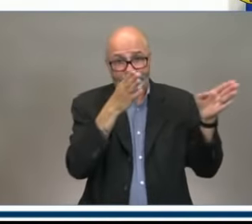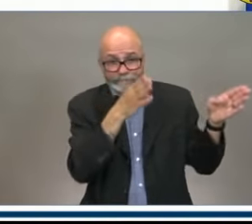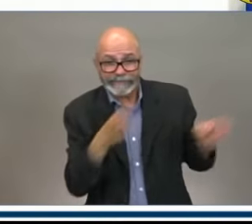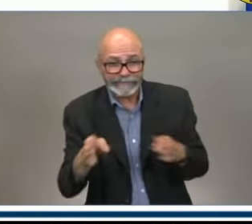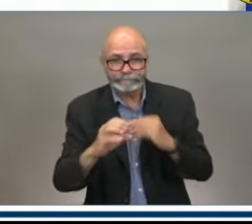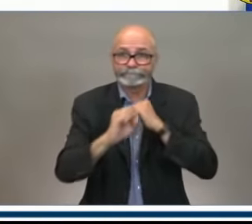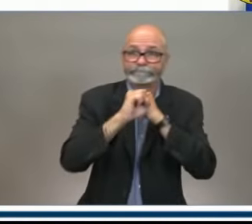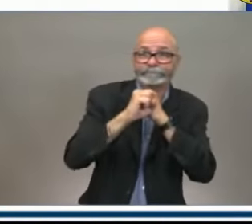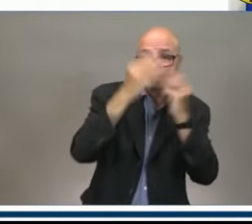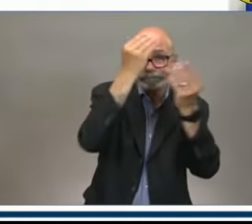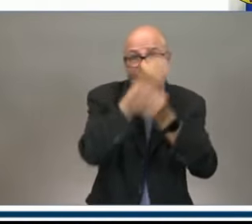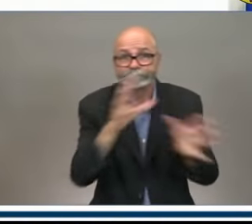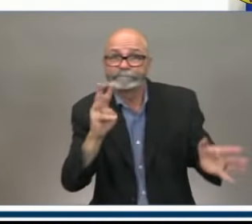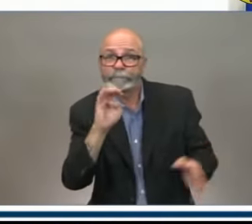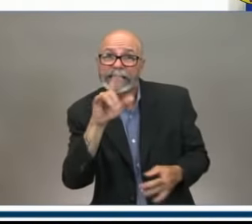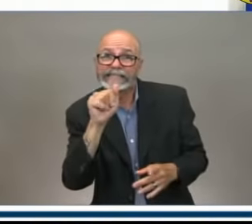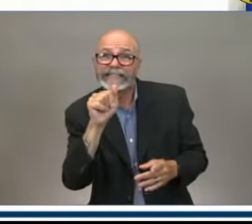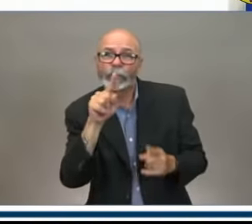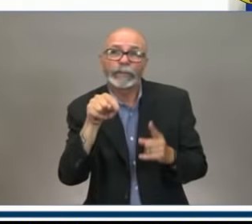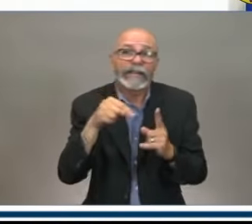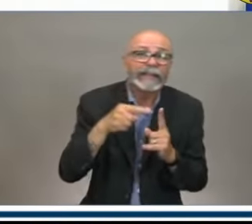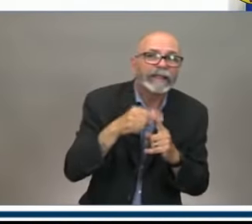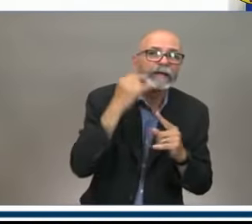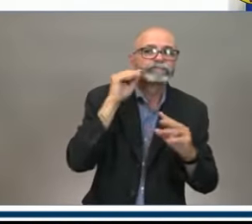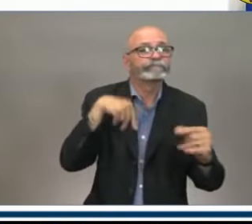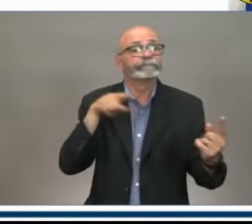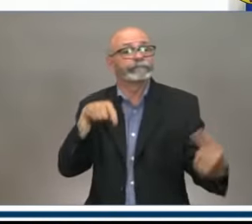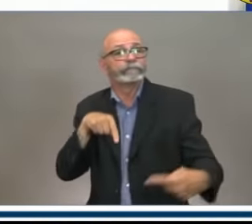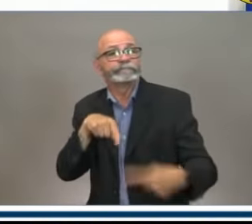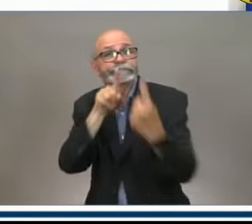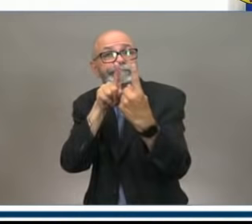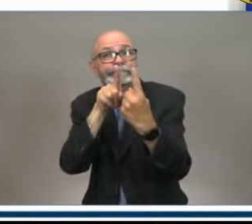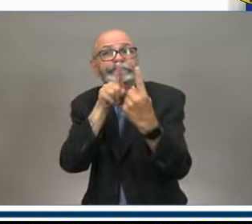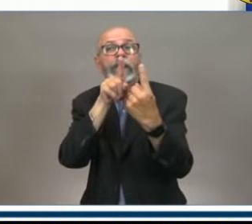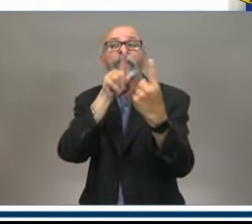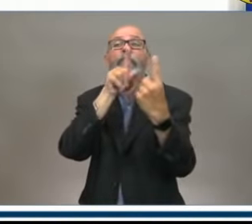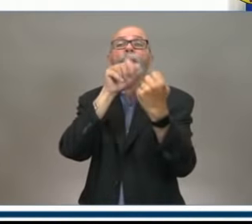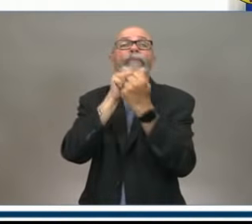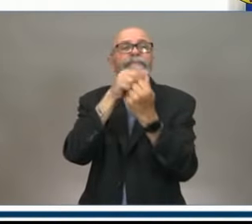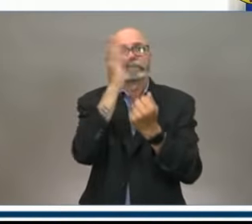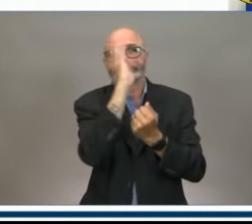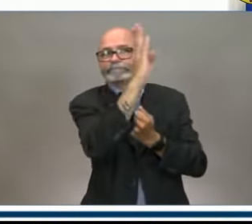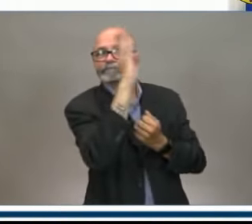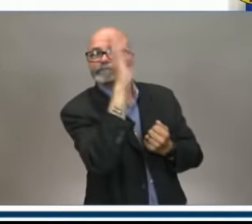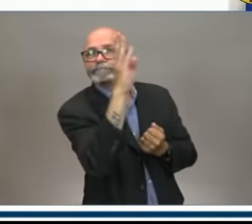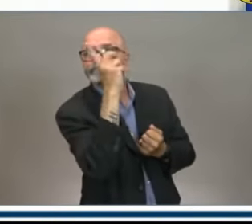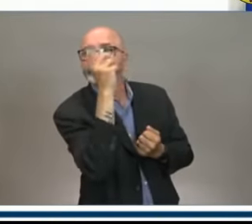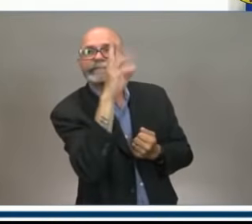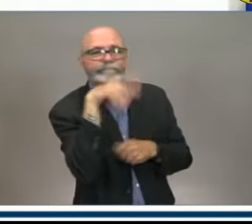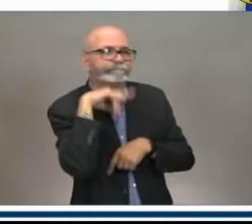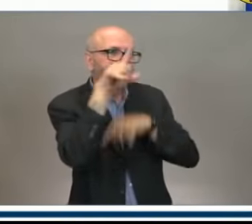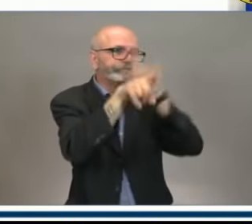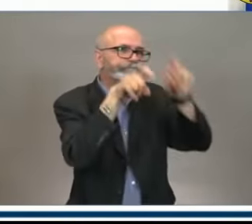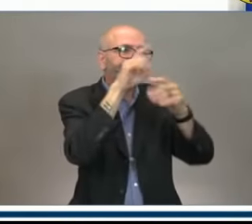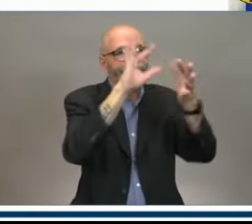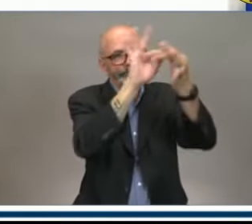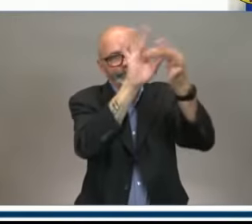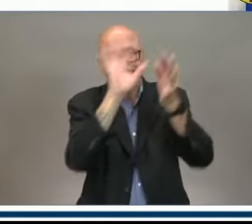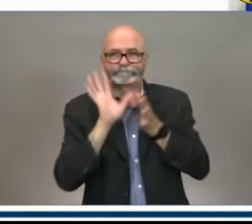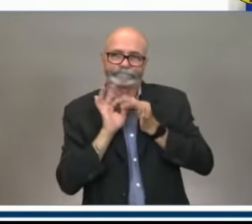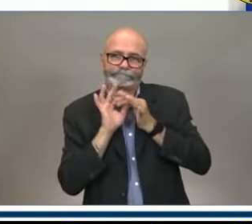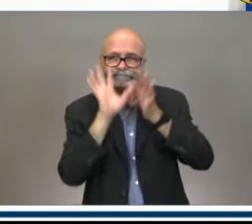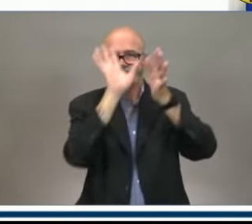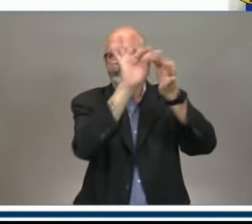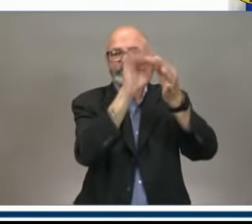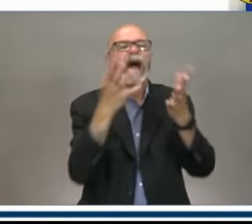have an in-person press conference with yourself and the Premier. I know it will depend on data for